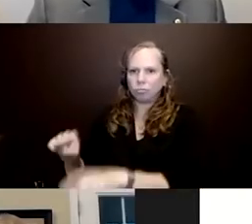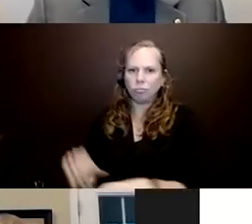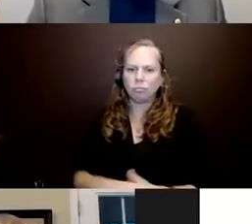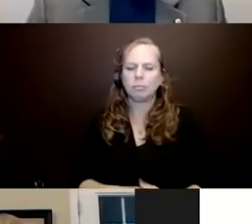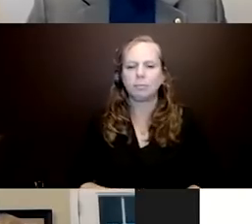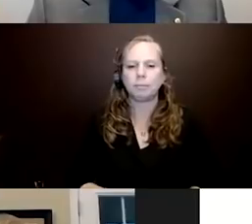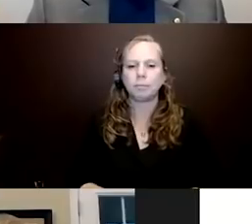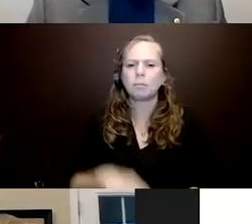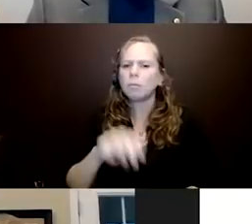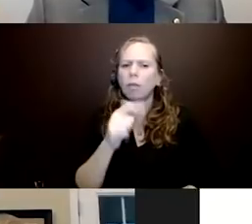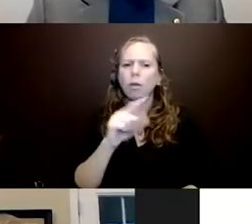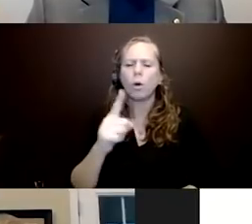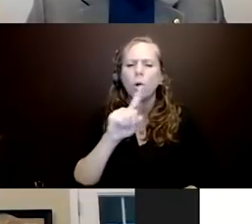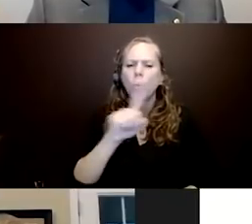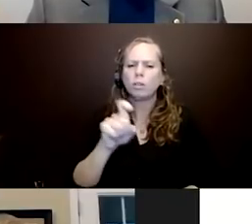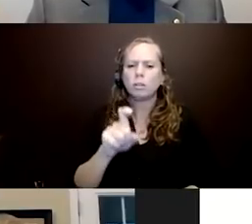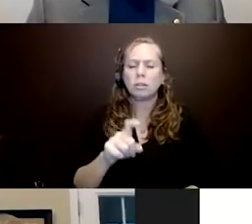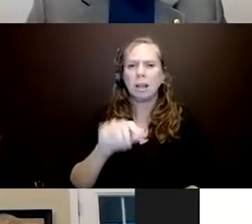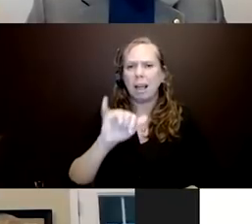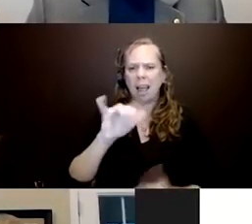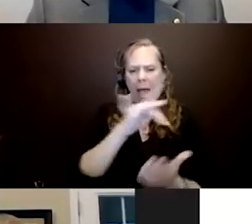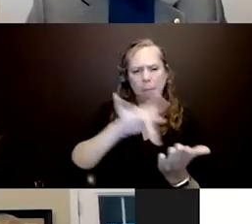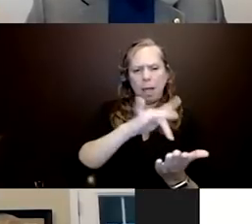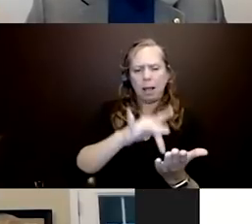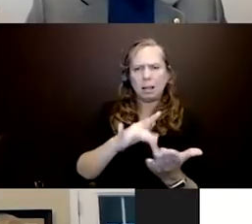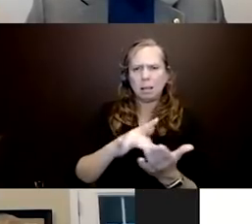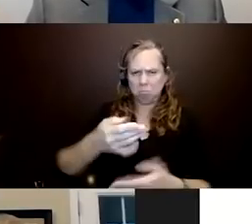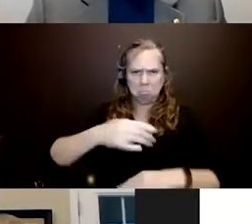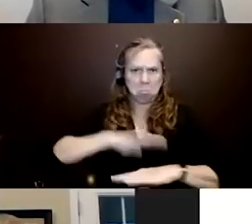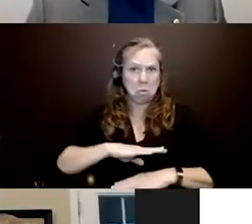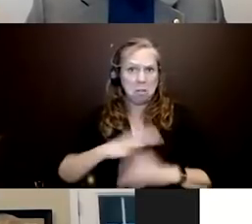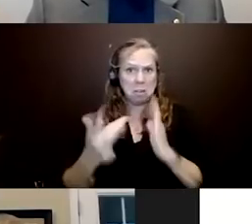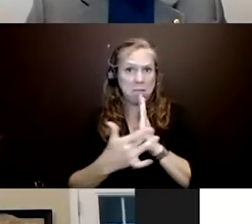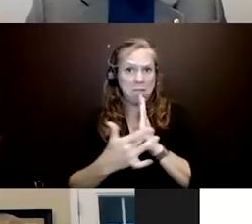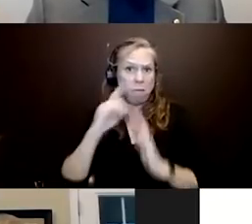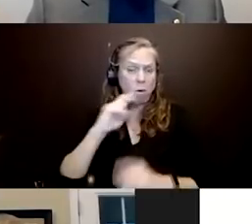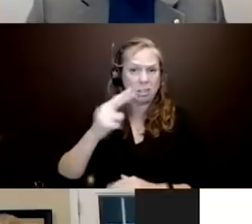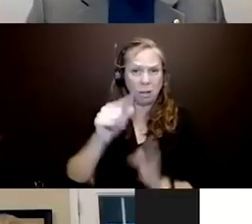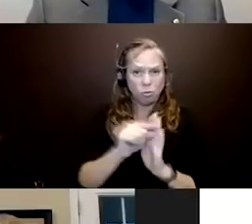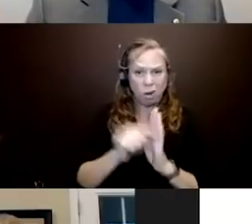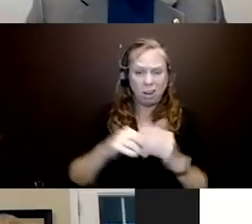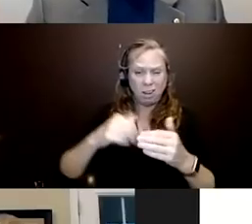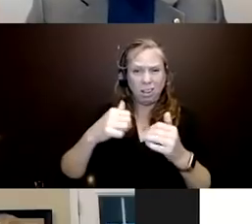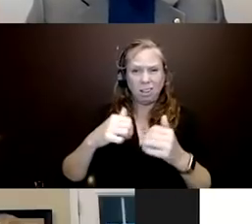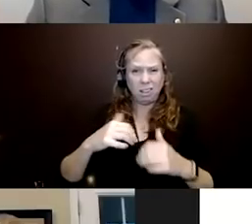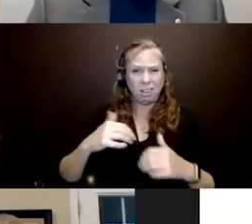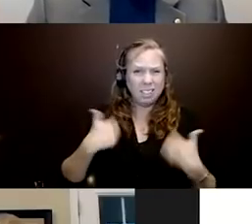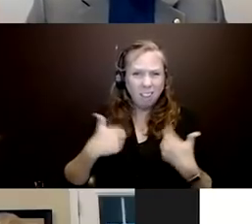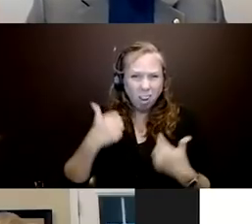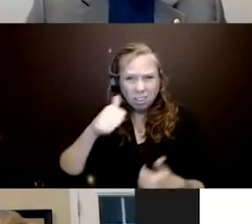Another question, would an iPad be a sufficient device for the youngest kids, second graders and younger, or do they really need a